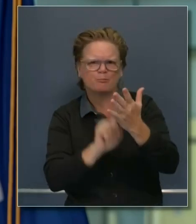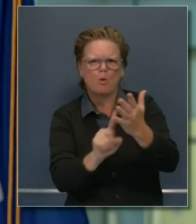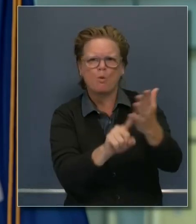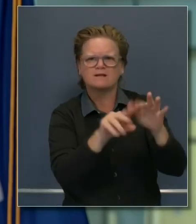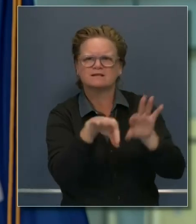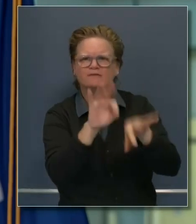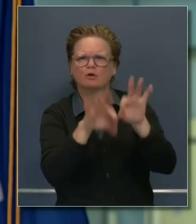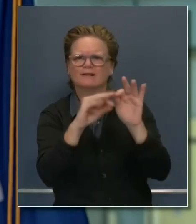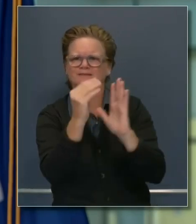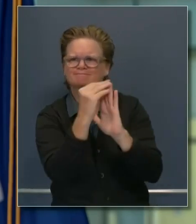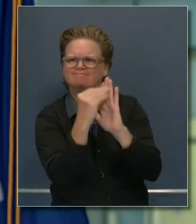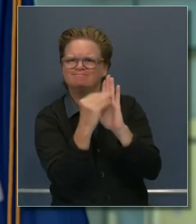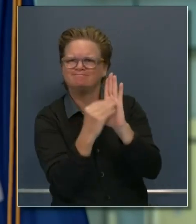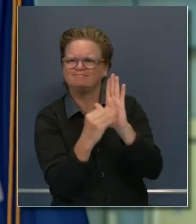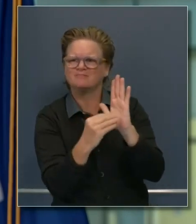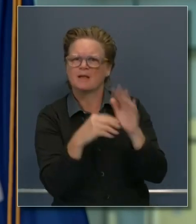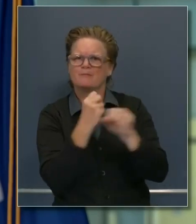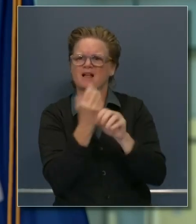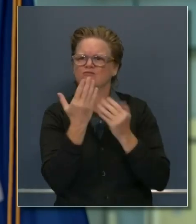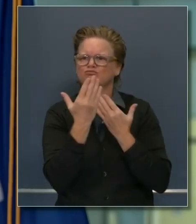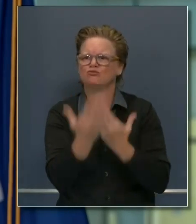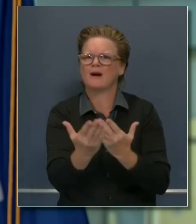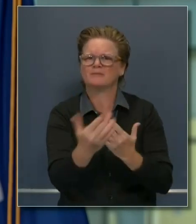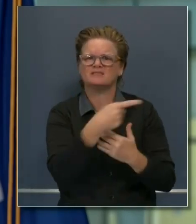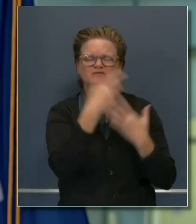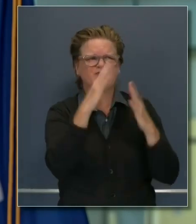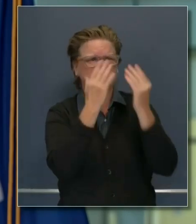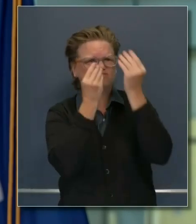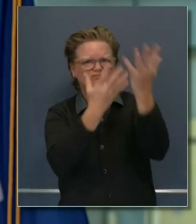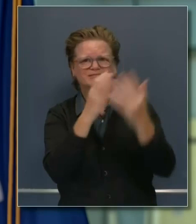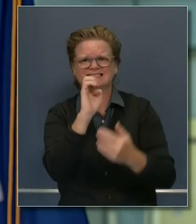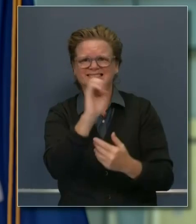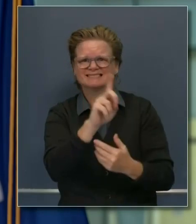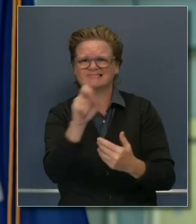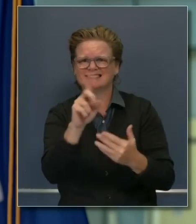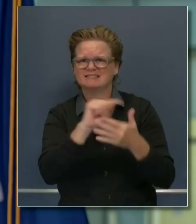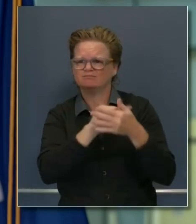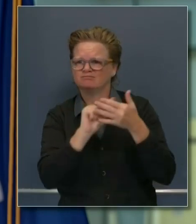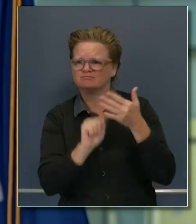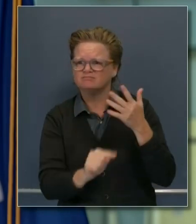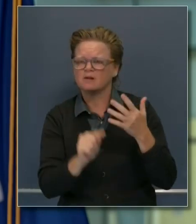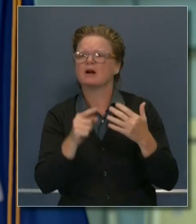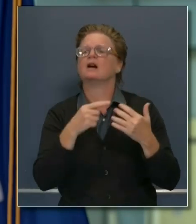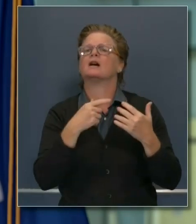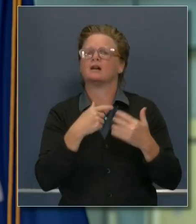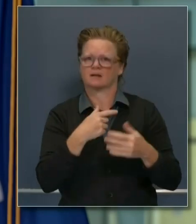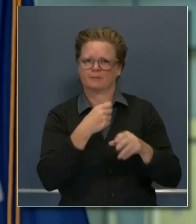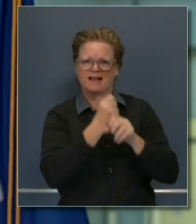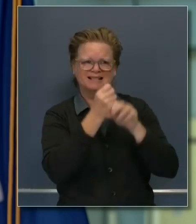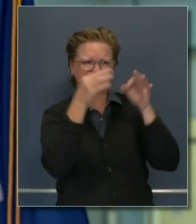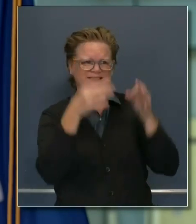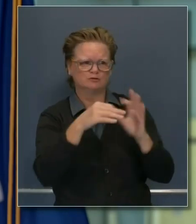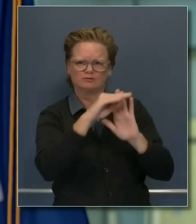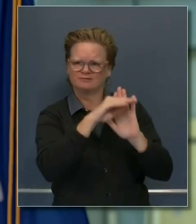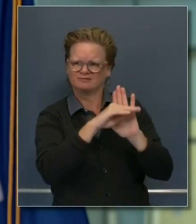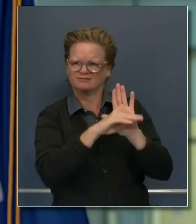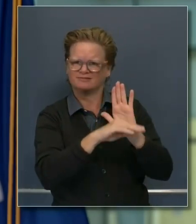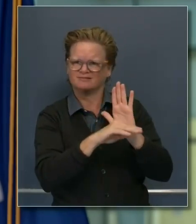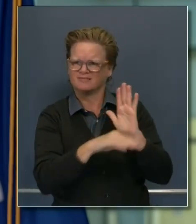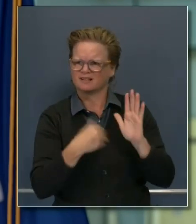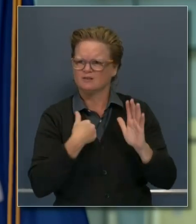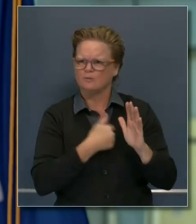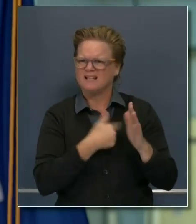kind, and it's why we moved forward over the weekend so we didn't waste even a day in terms of our assurance to move forward with a reset.